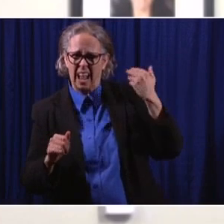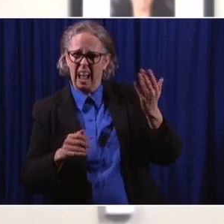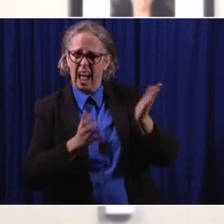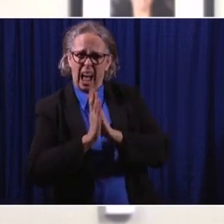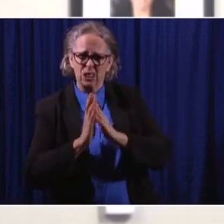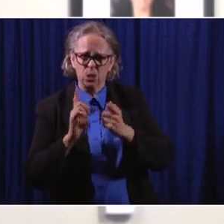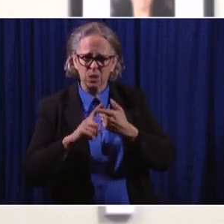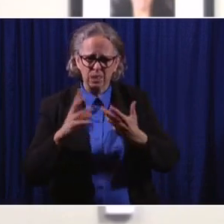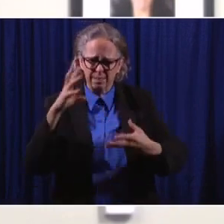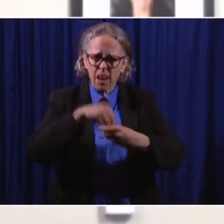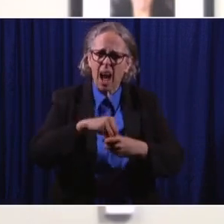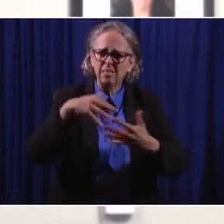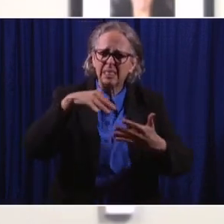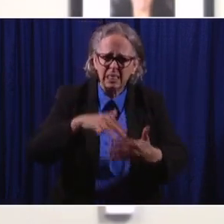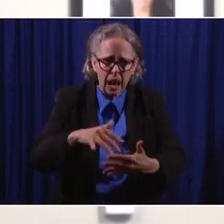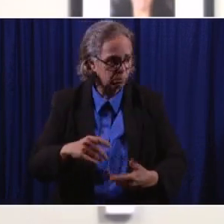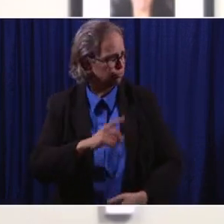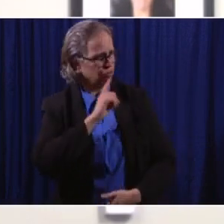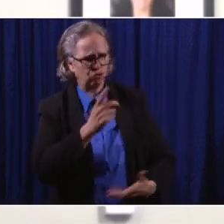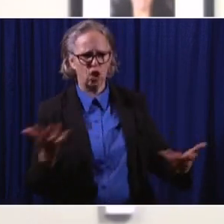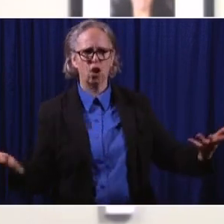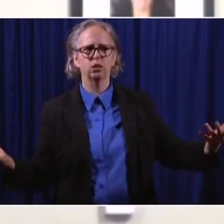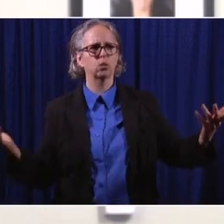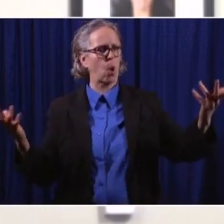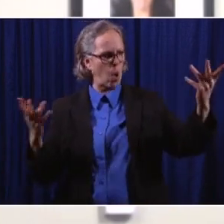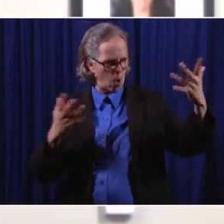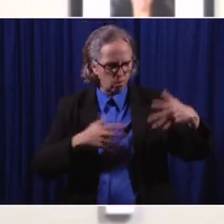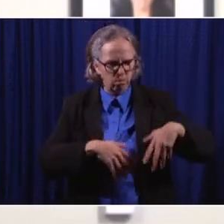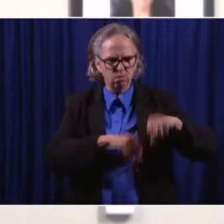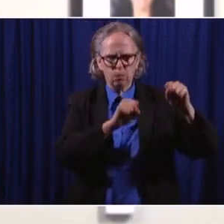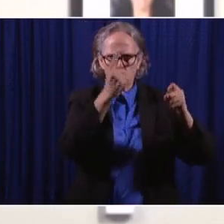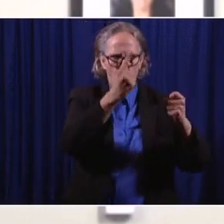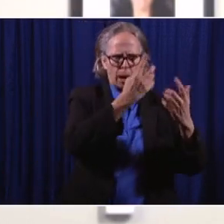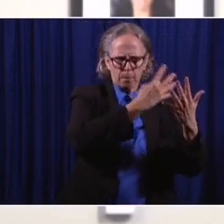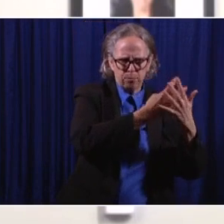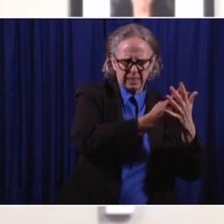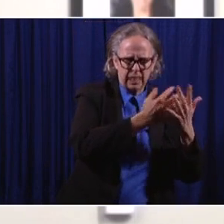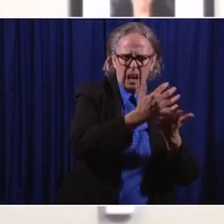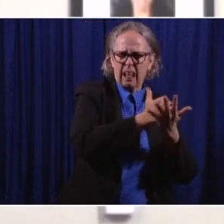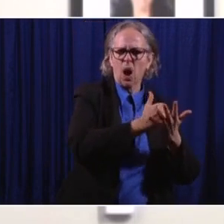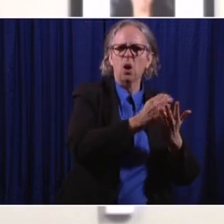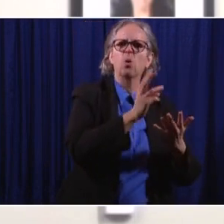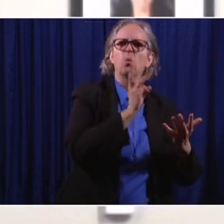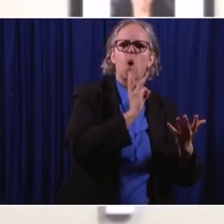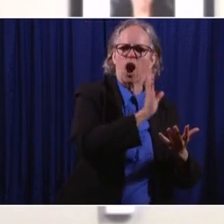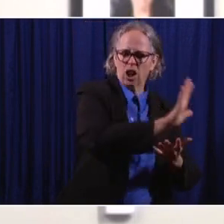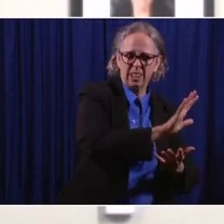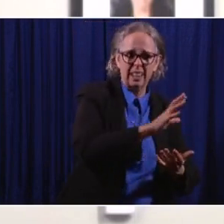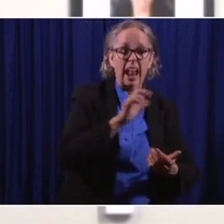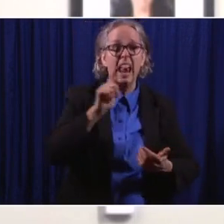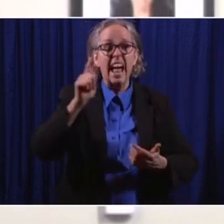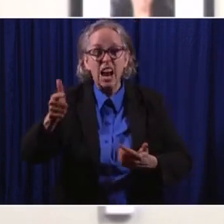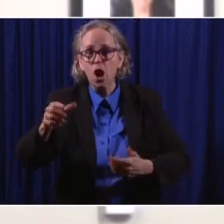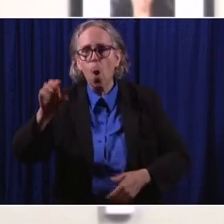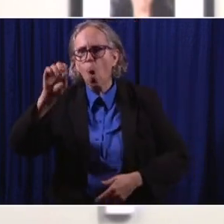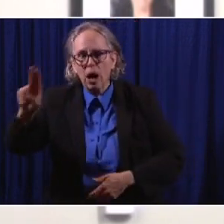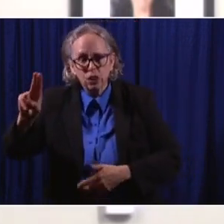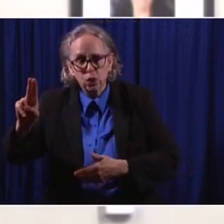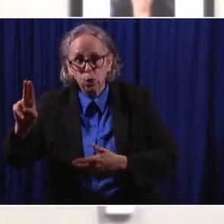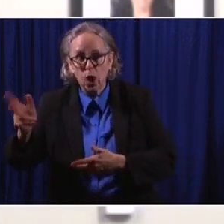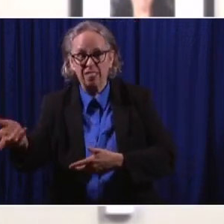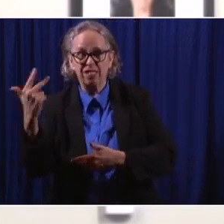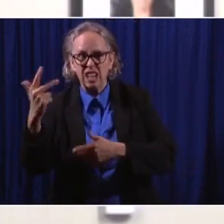in June collecting wastewater at one prison. And then a short time later, OSU started collecting wastewater numbers in 3 prisons.